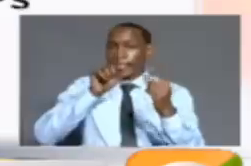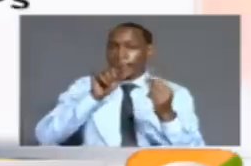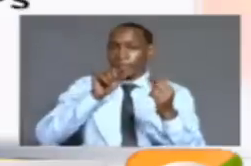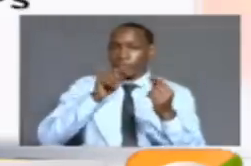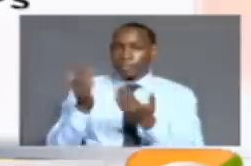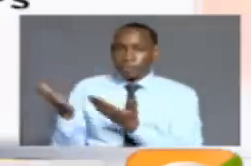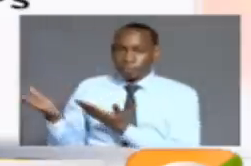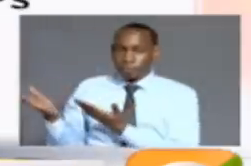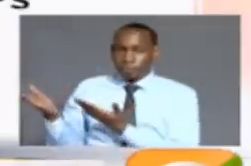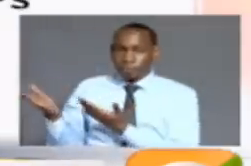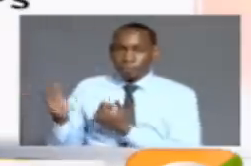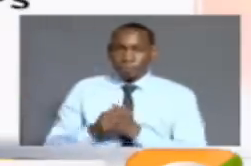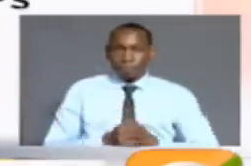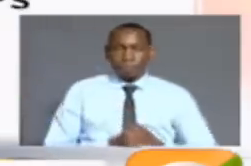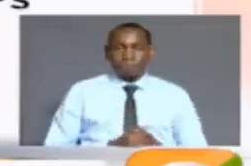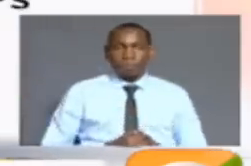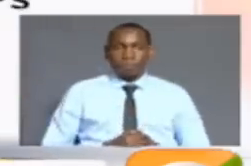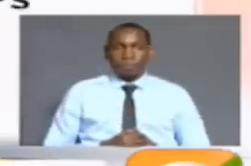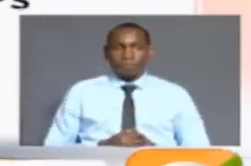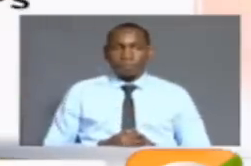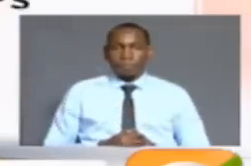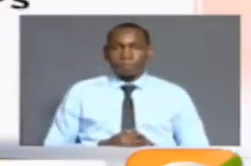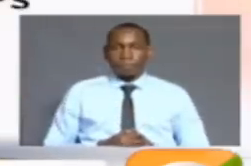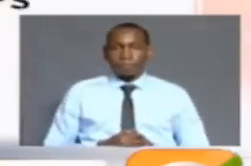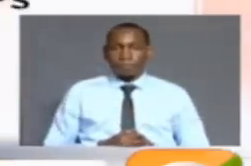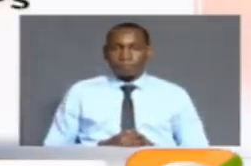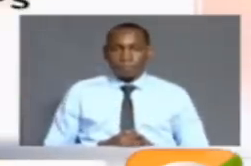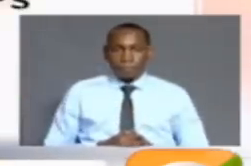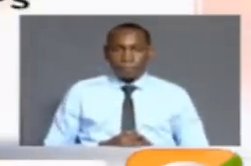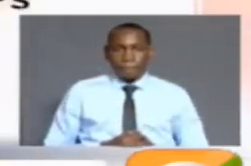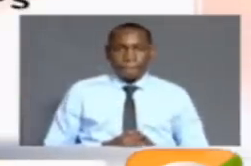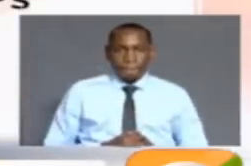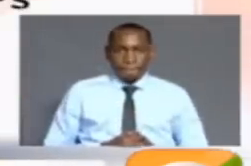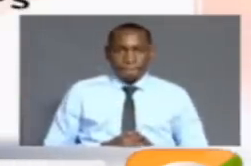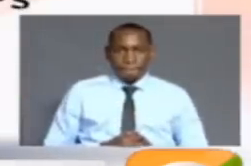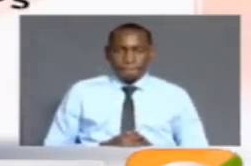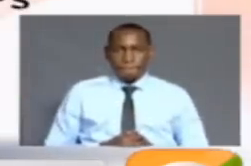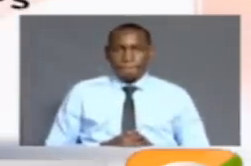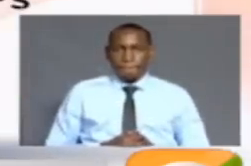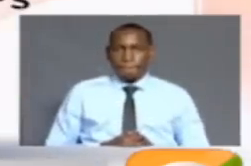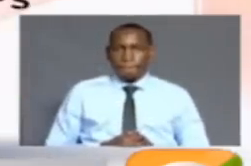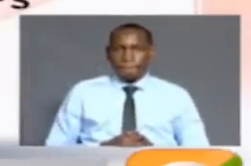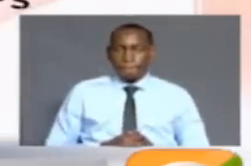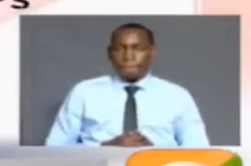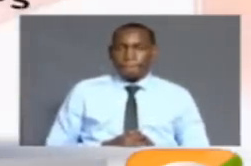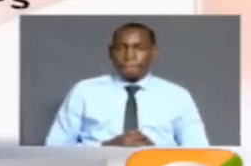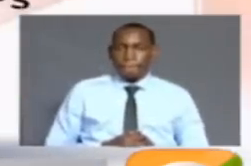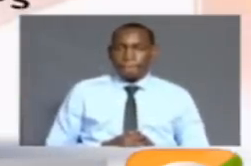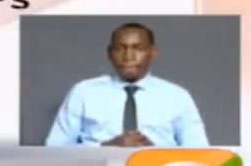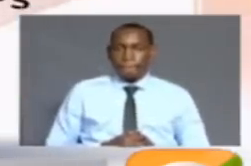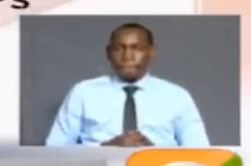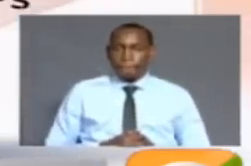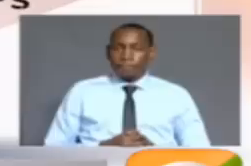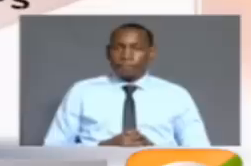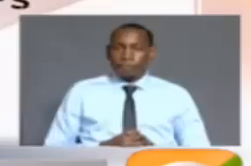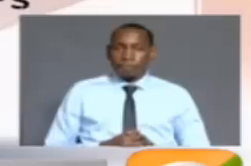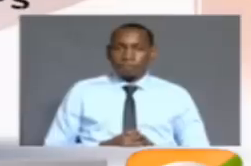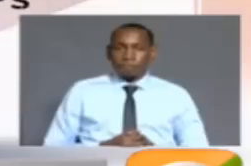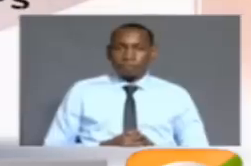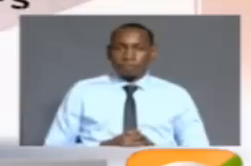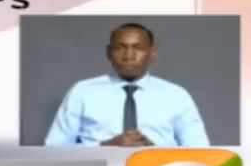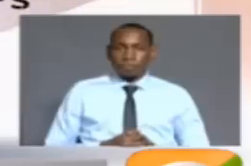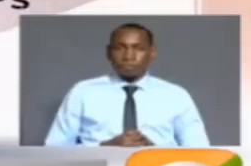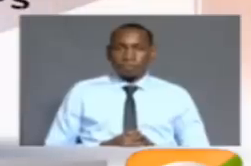Chot says, the cheap way of doing this, let Parliament get a land bill, let get a land,